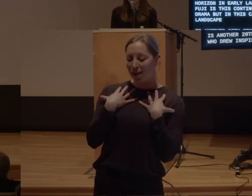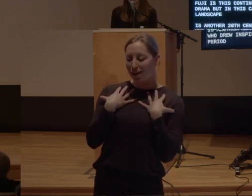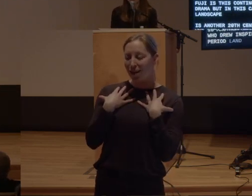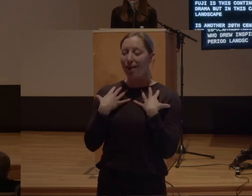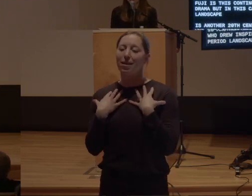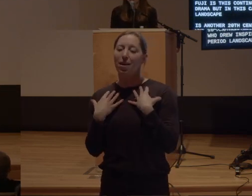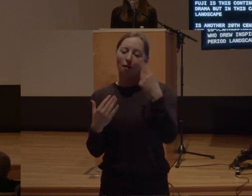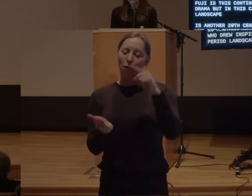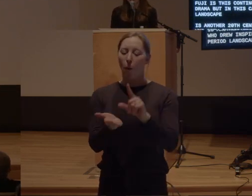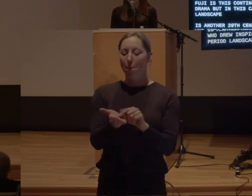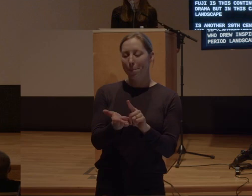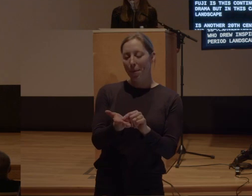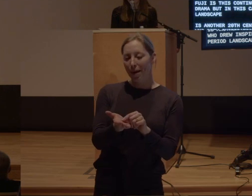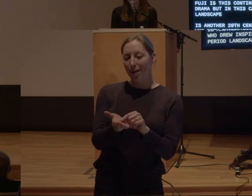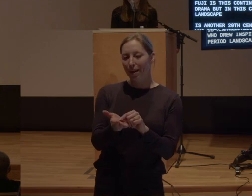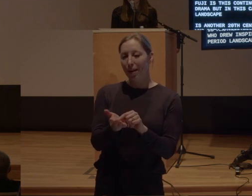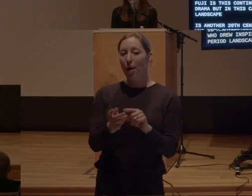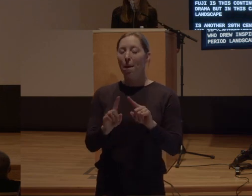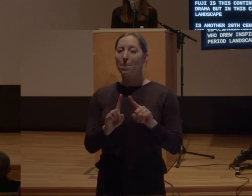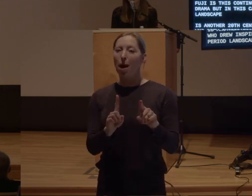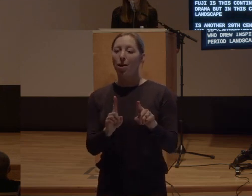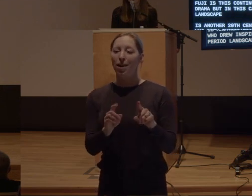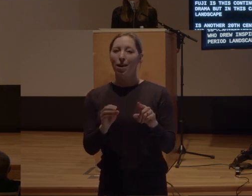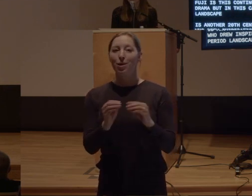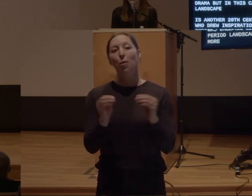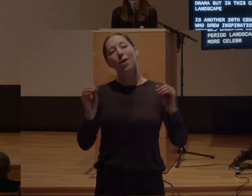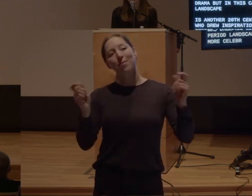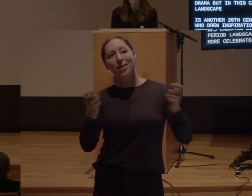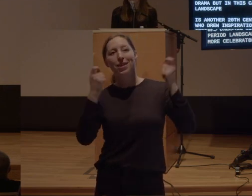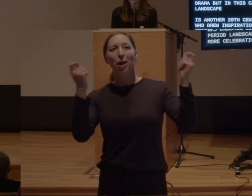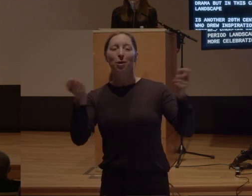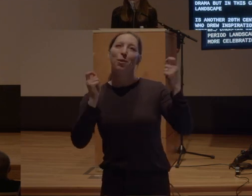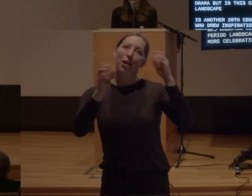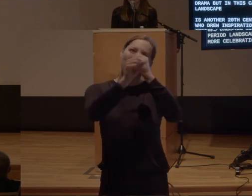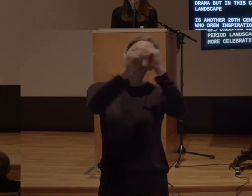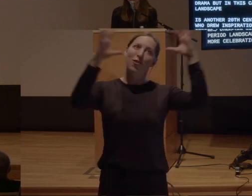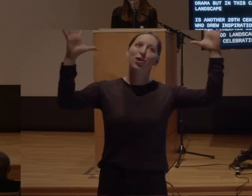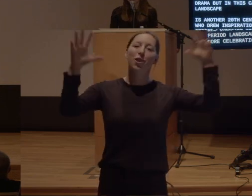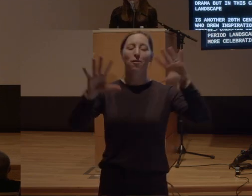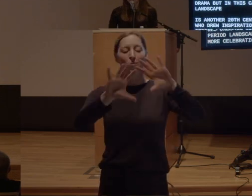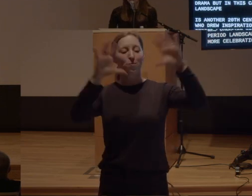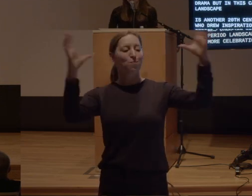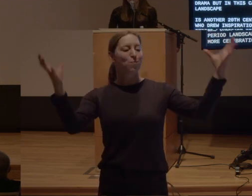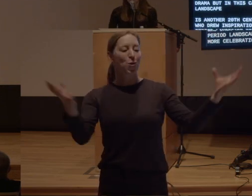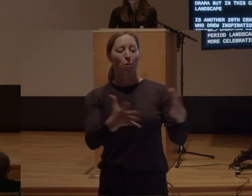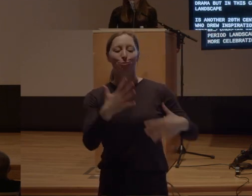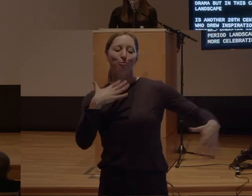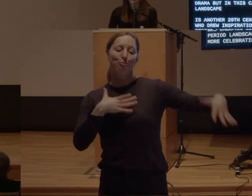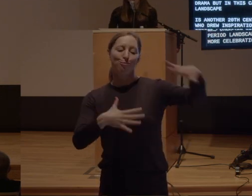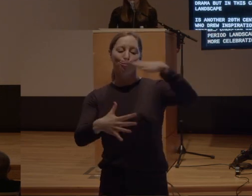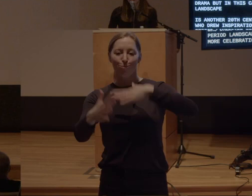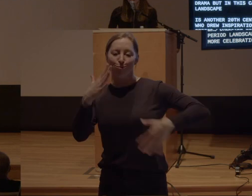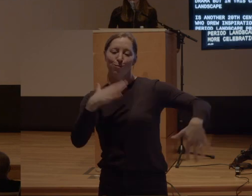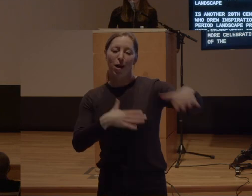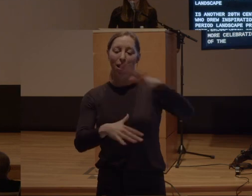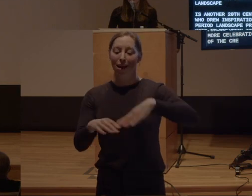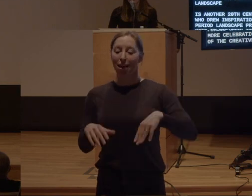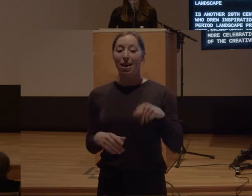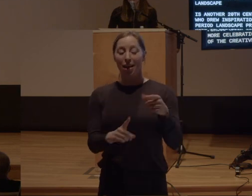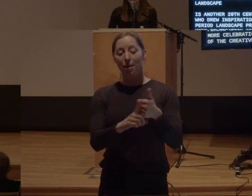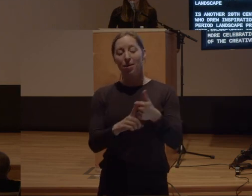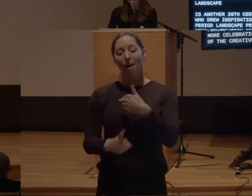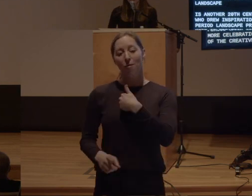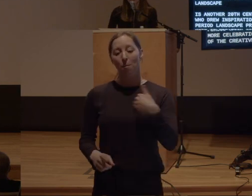landscape prints, this time to manifest a more celebratory vision of the world around him. A member of the creative